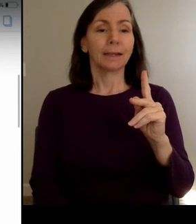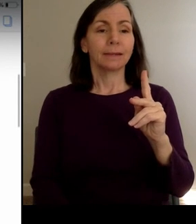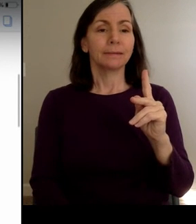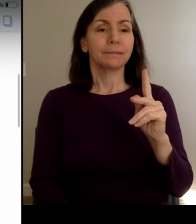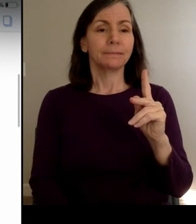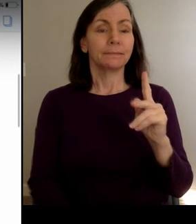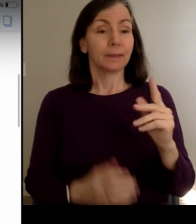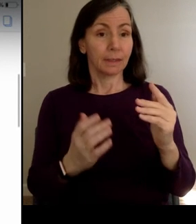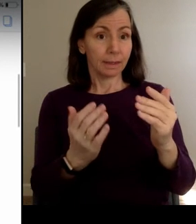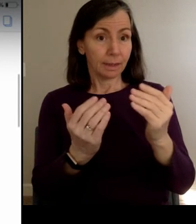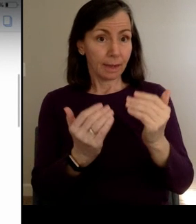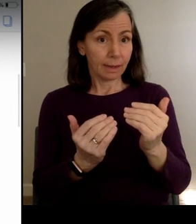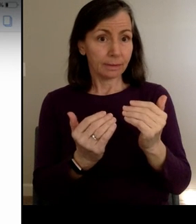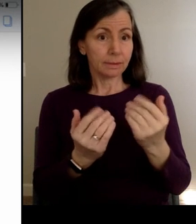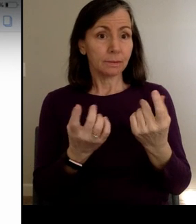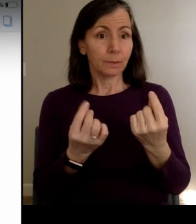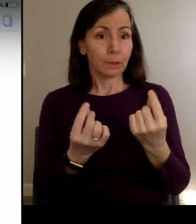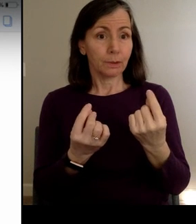Next,